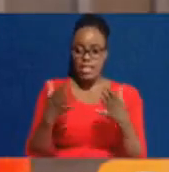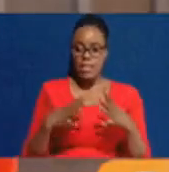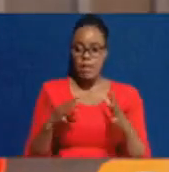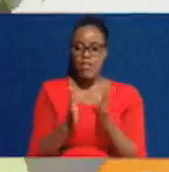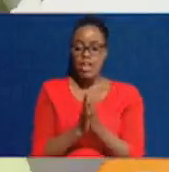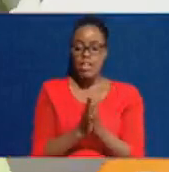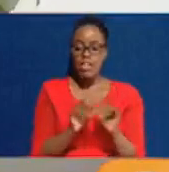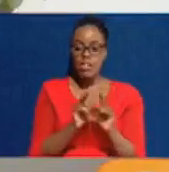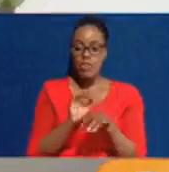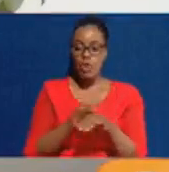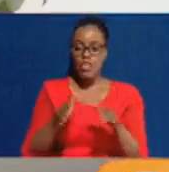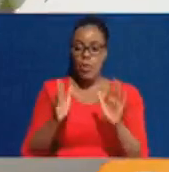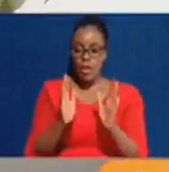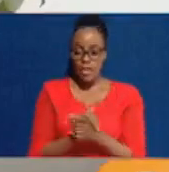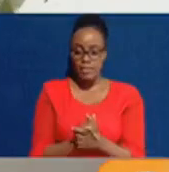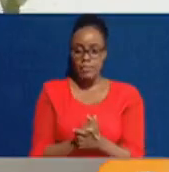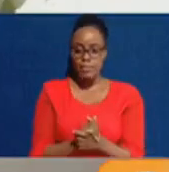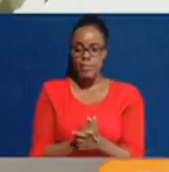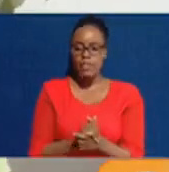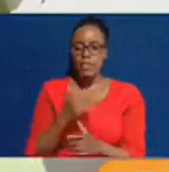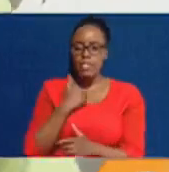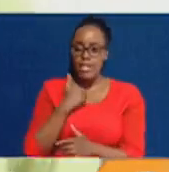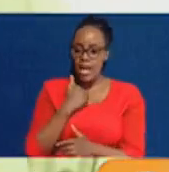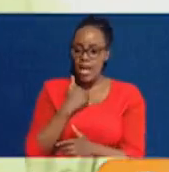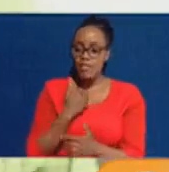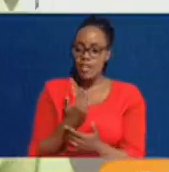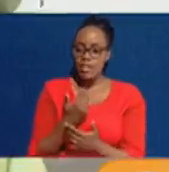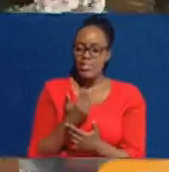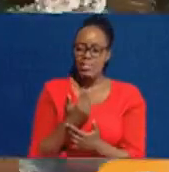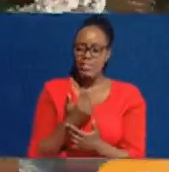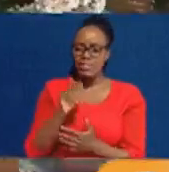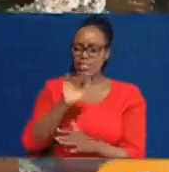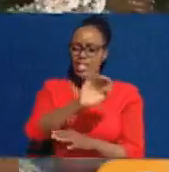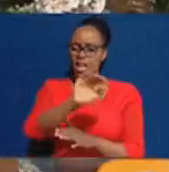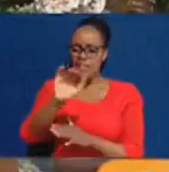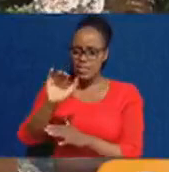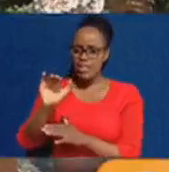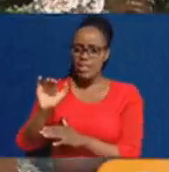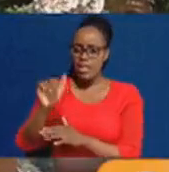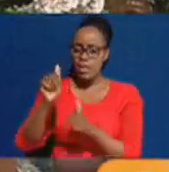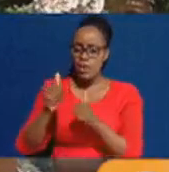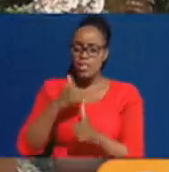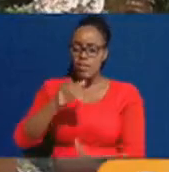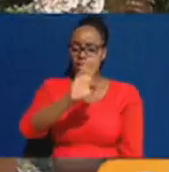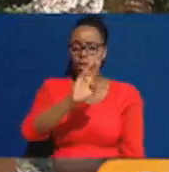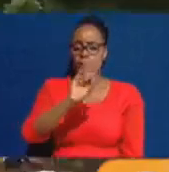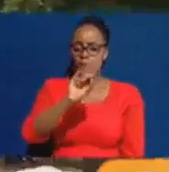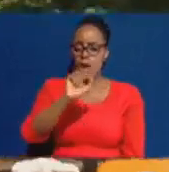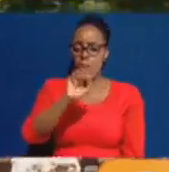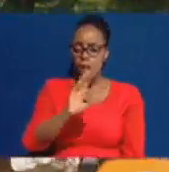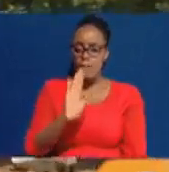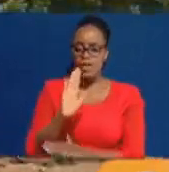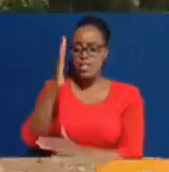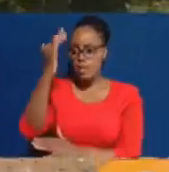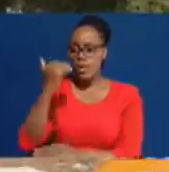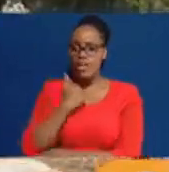Georgian. But environmental expert Dr. Mwinge Chokwe is urging the preservation of the baobab trees because they